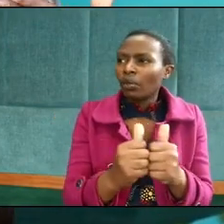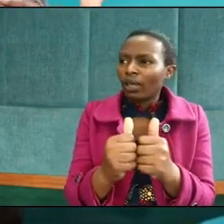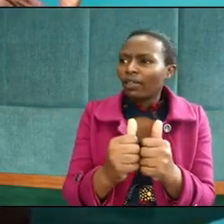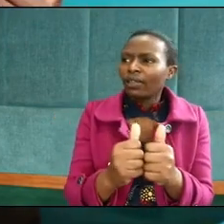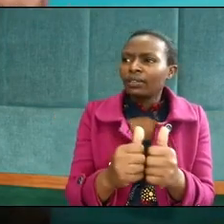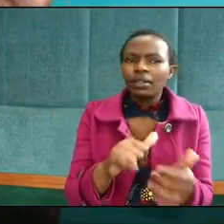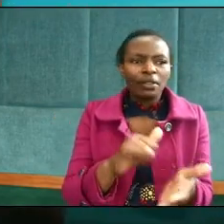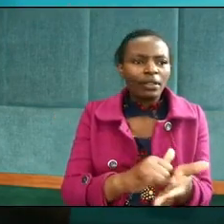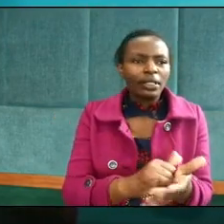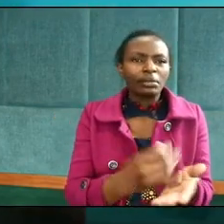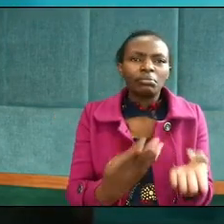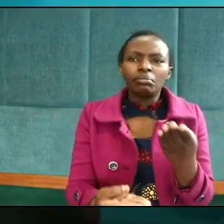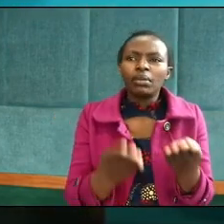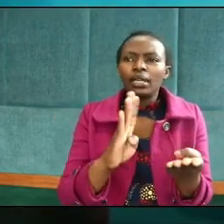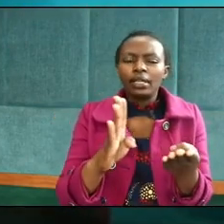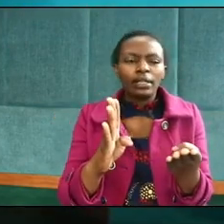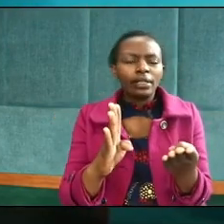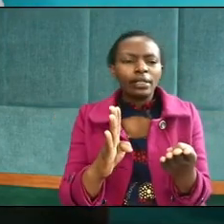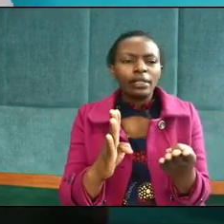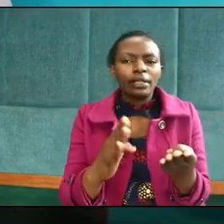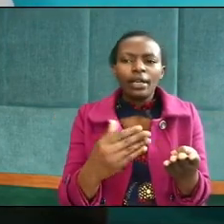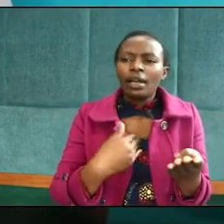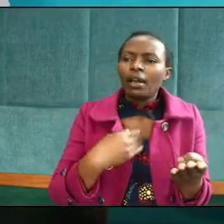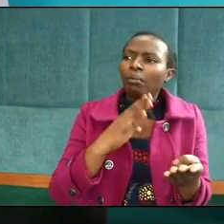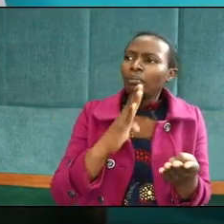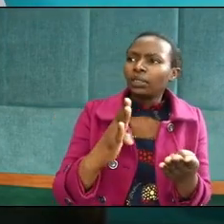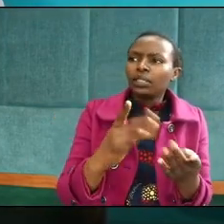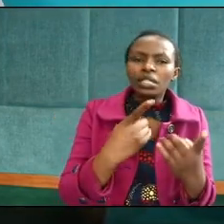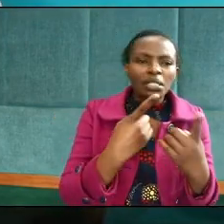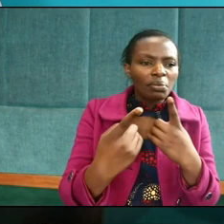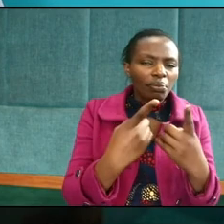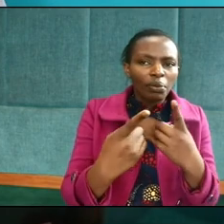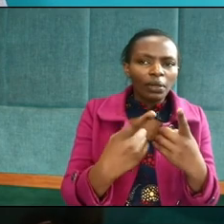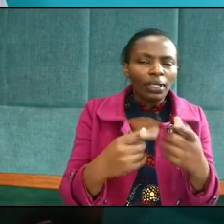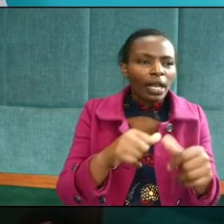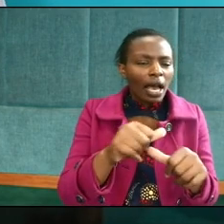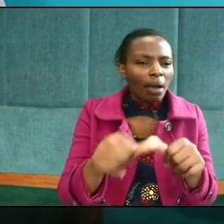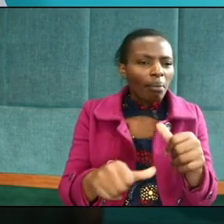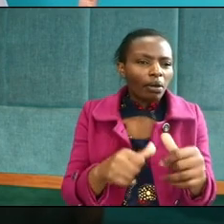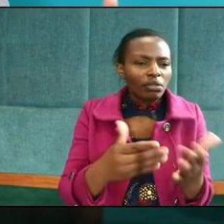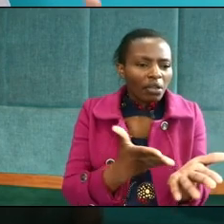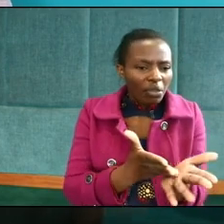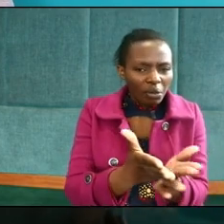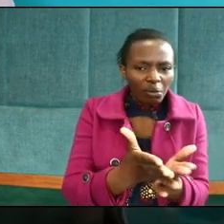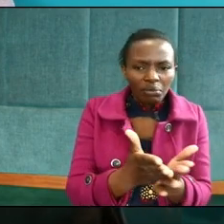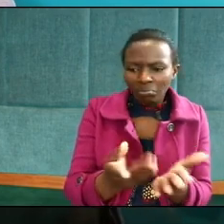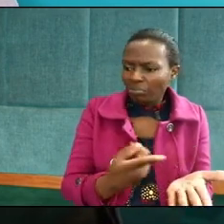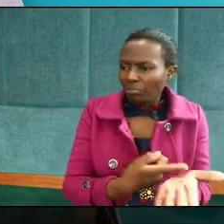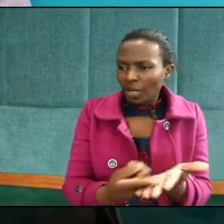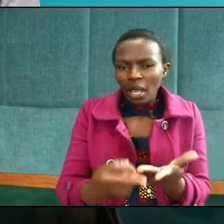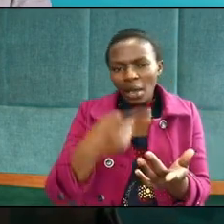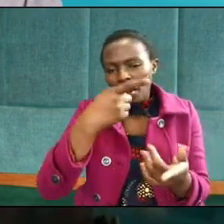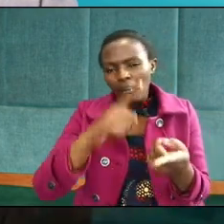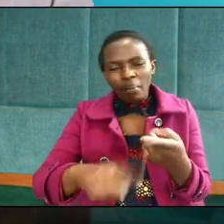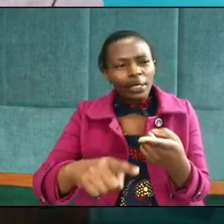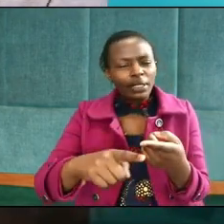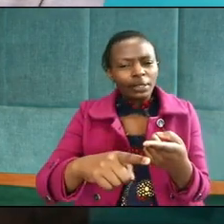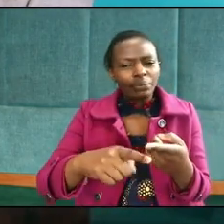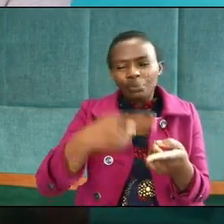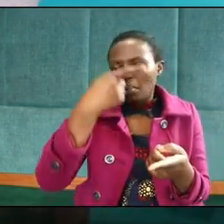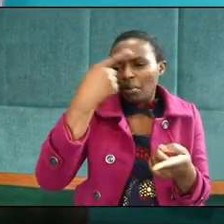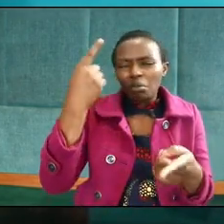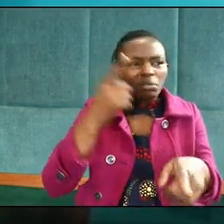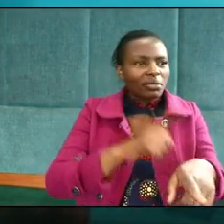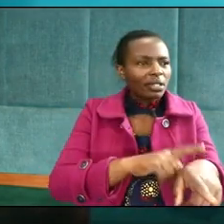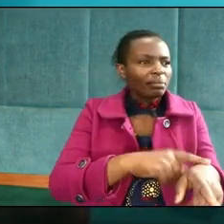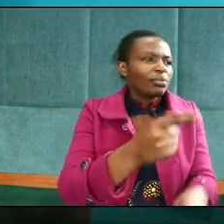have been and should have been tackled through the week, but because of the limitation of time and